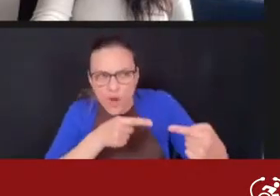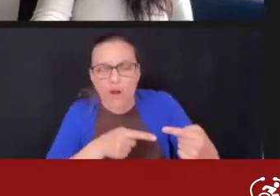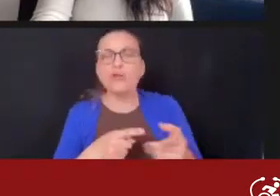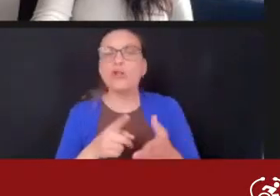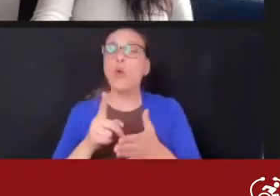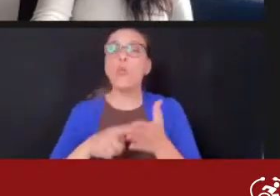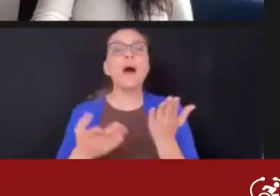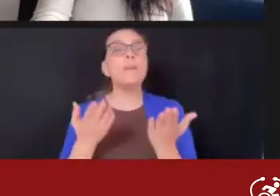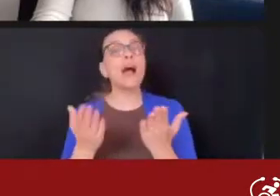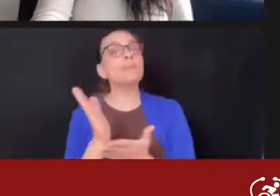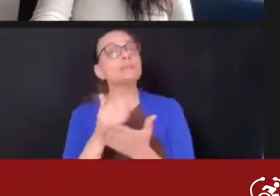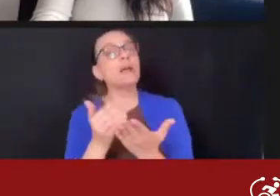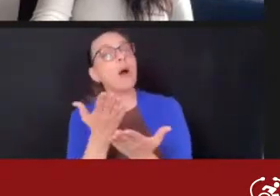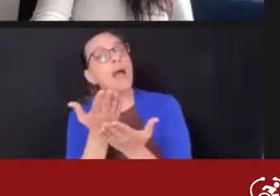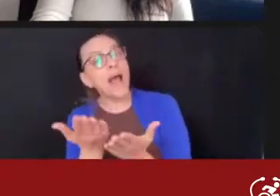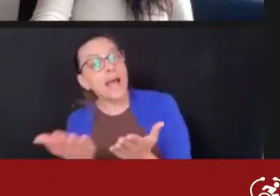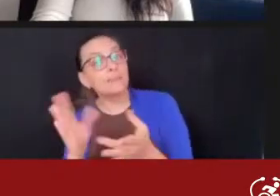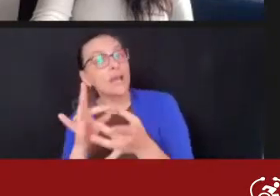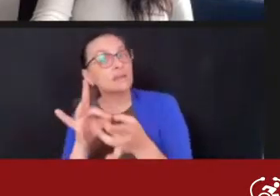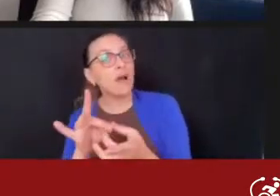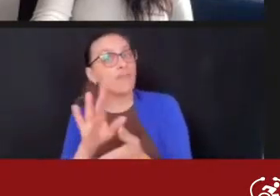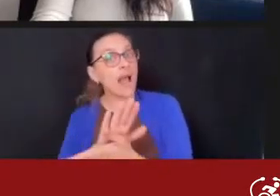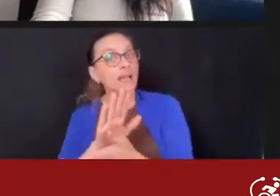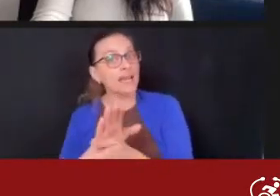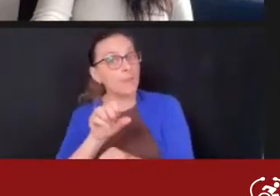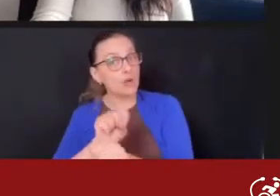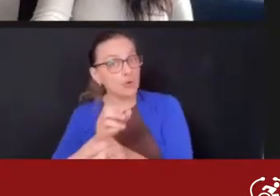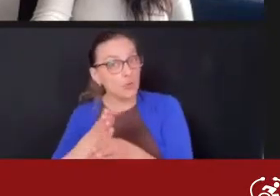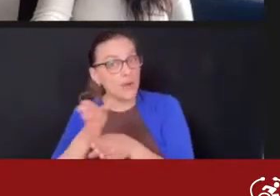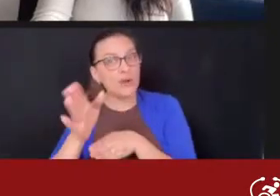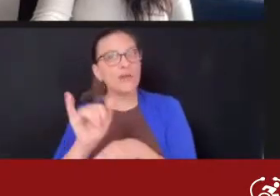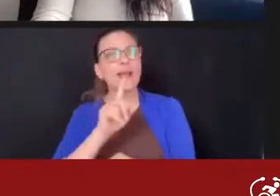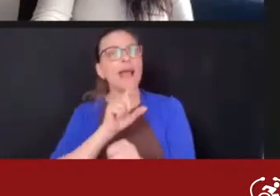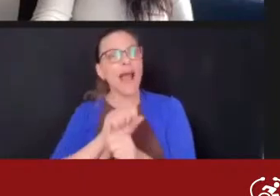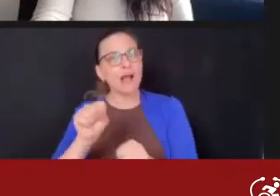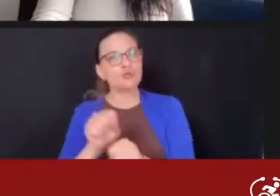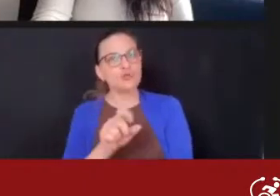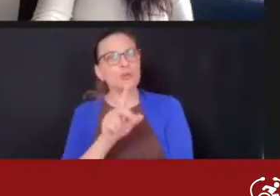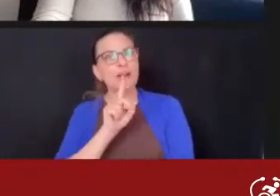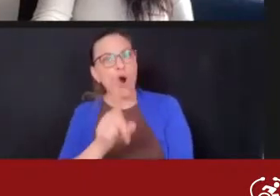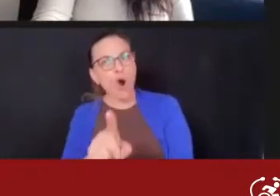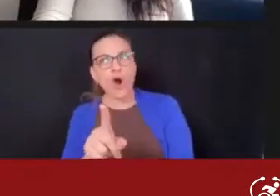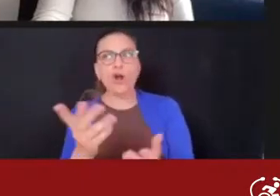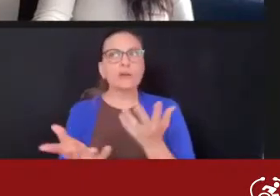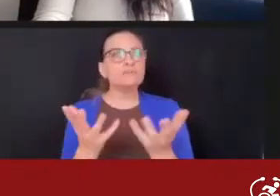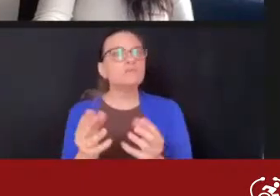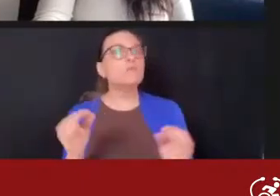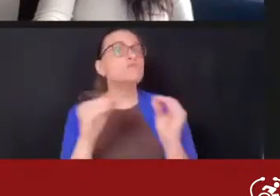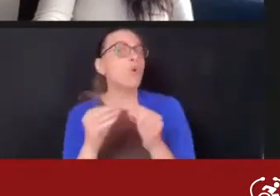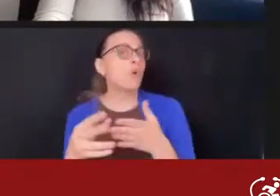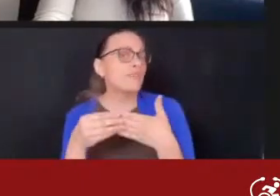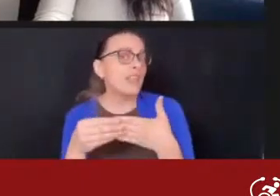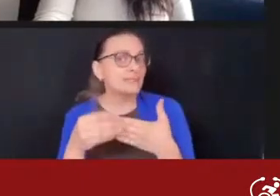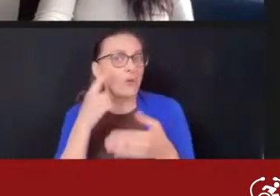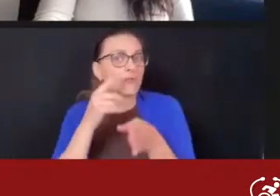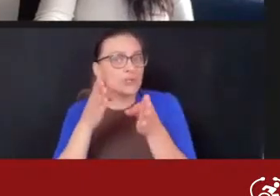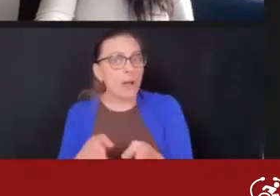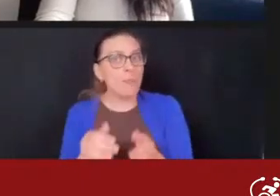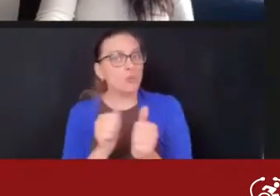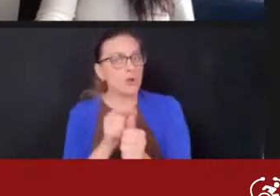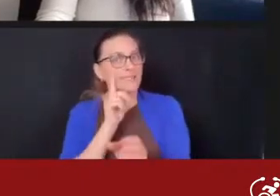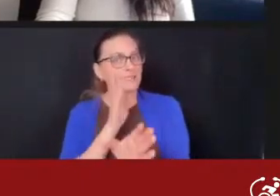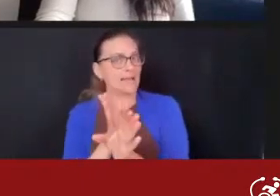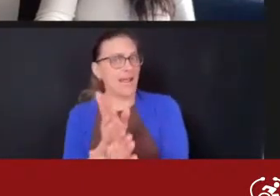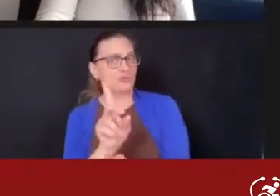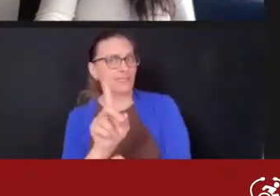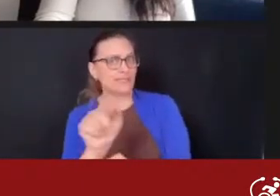of an academic career that actually are more flexible for someone with a psychiatric